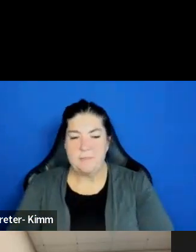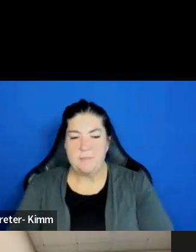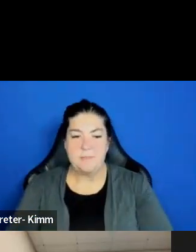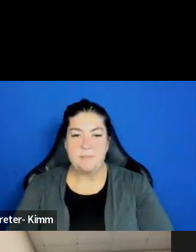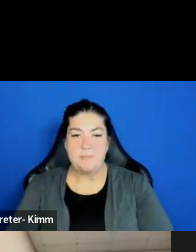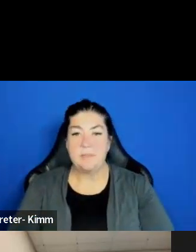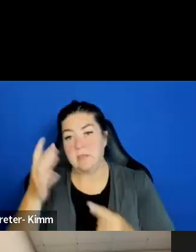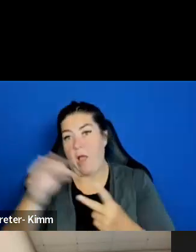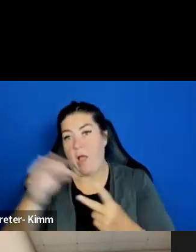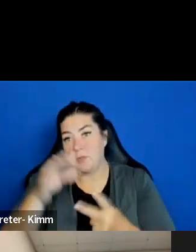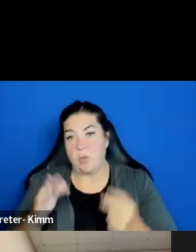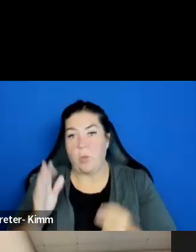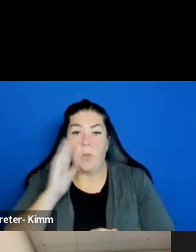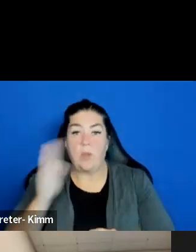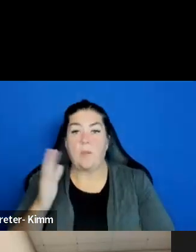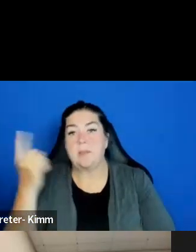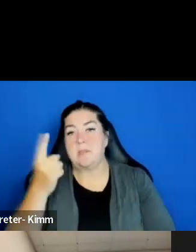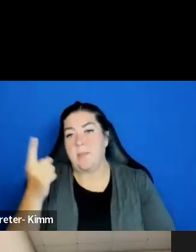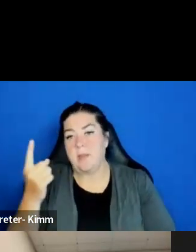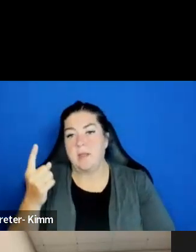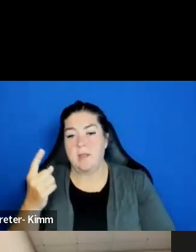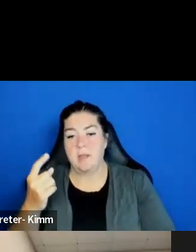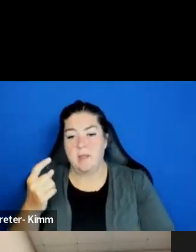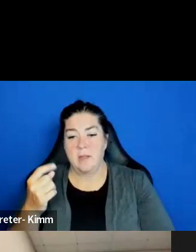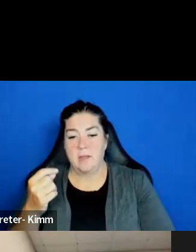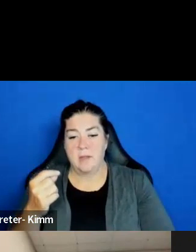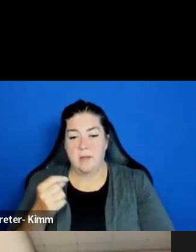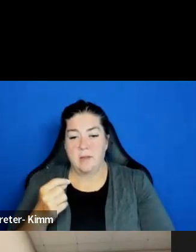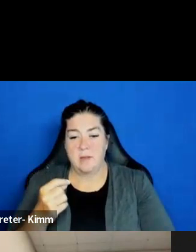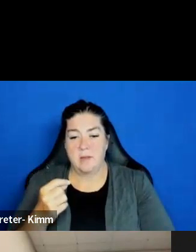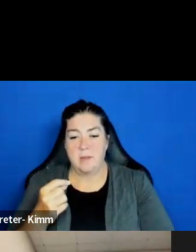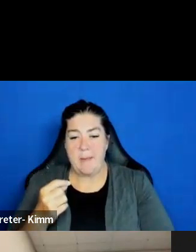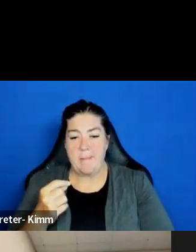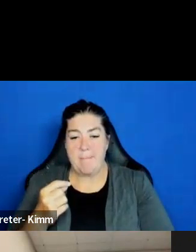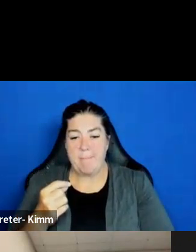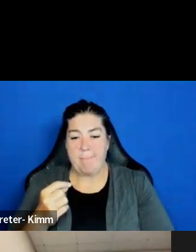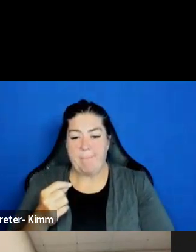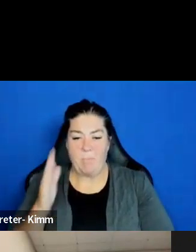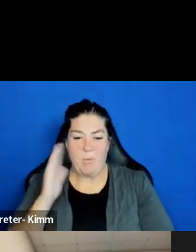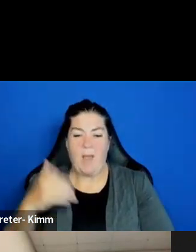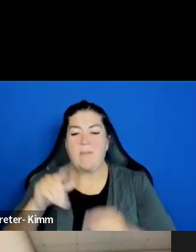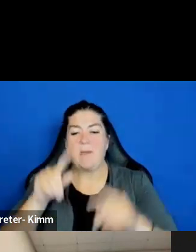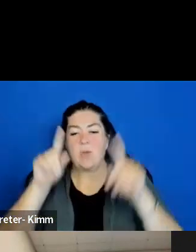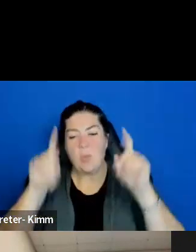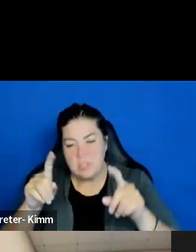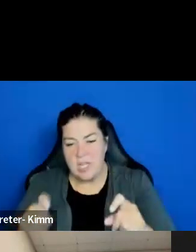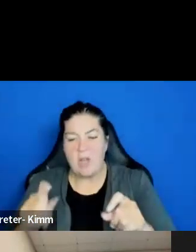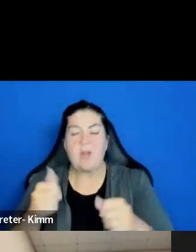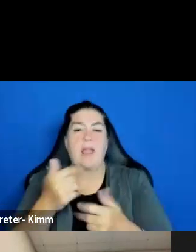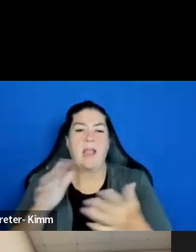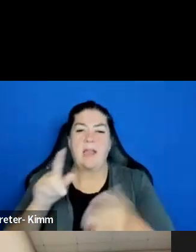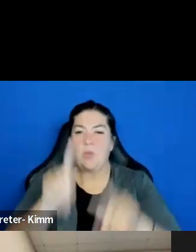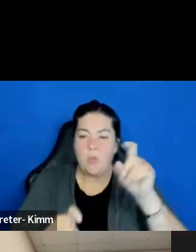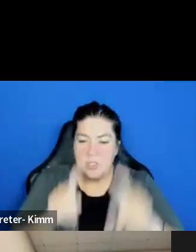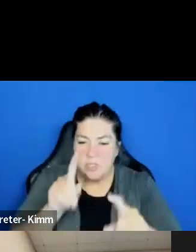optional. So this will be something that you get to register for. And we'll have a questionnaire where you're able to submit any questions that you are